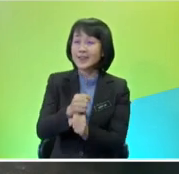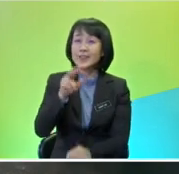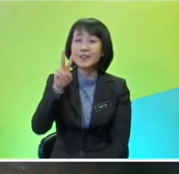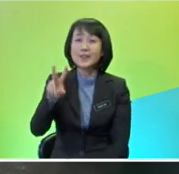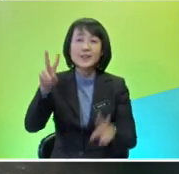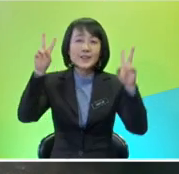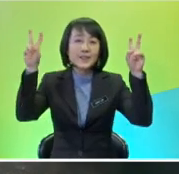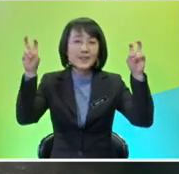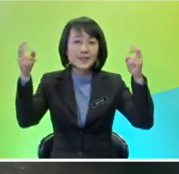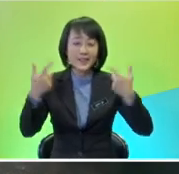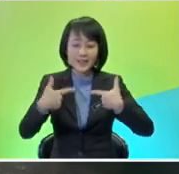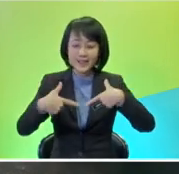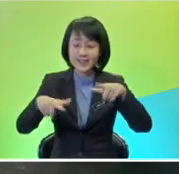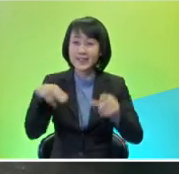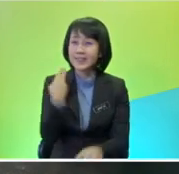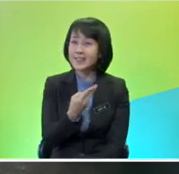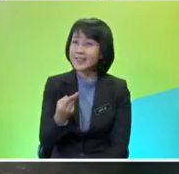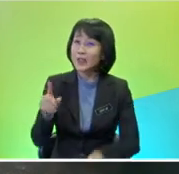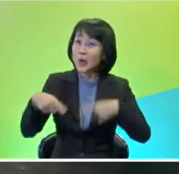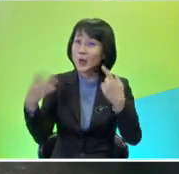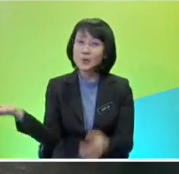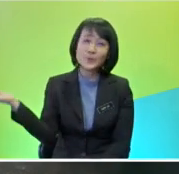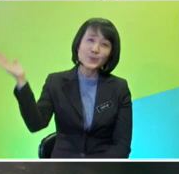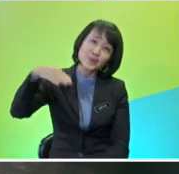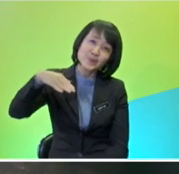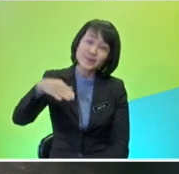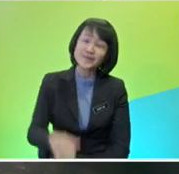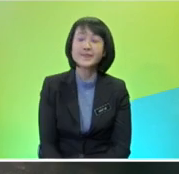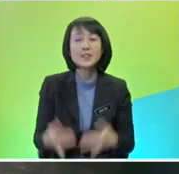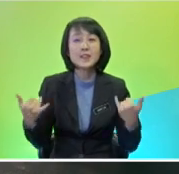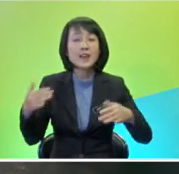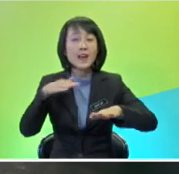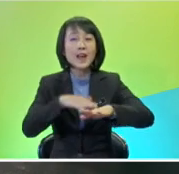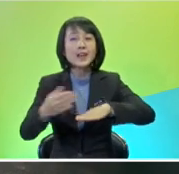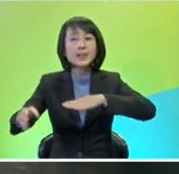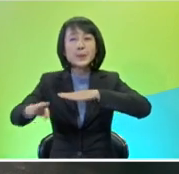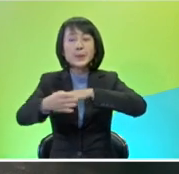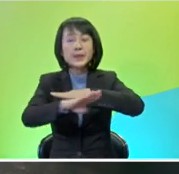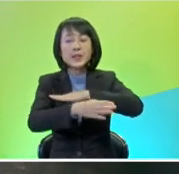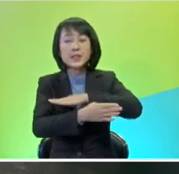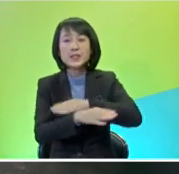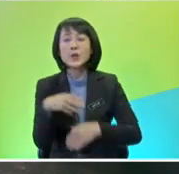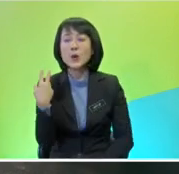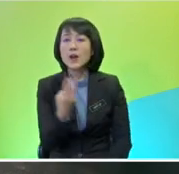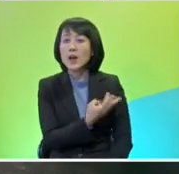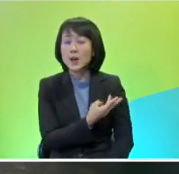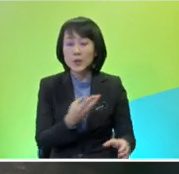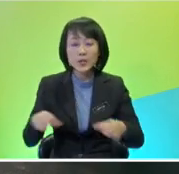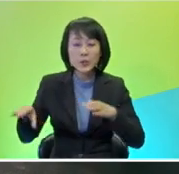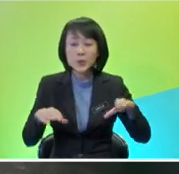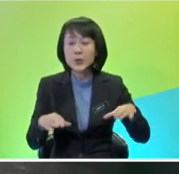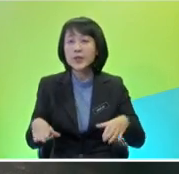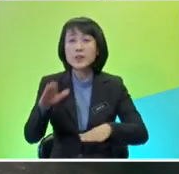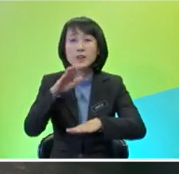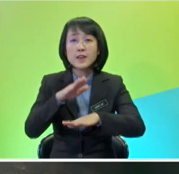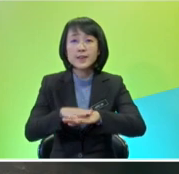of let's go. And we are here at the beach. So, Mr. Haikal, what are we doing here at the beach? What are we learning today? All right. We are learning on how to